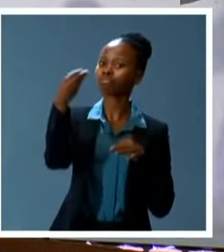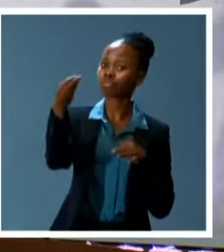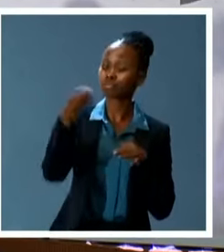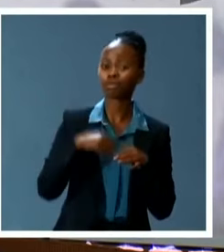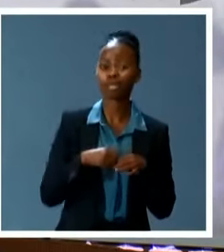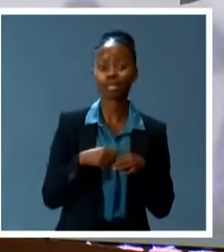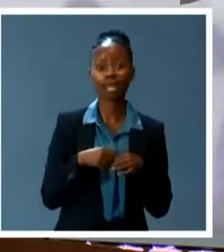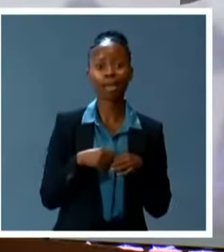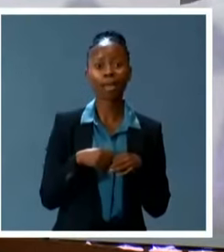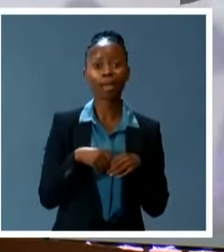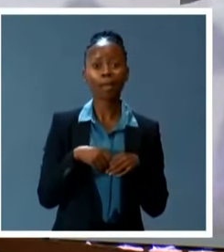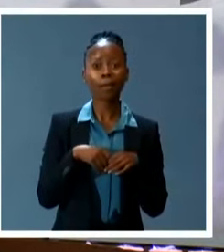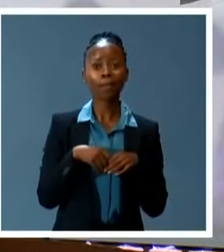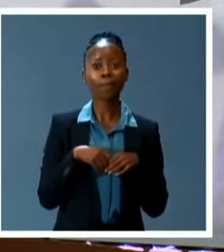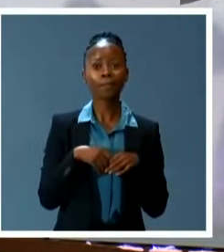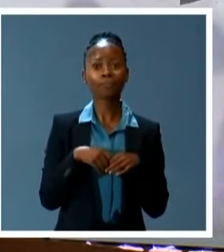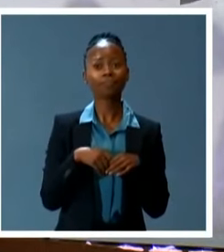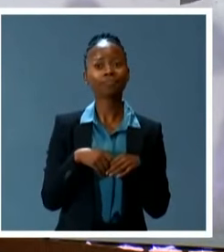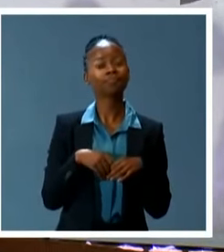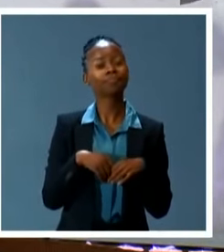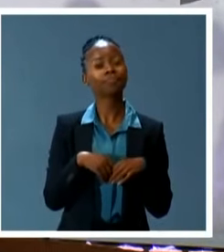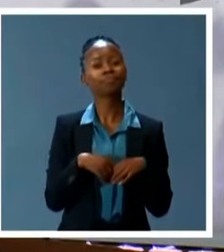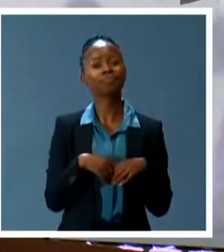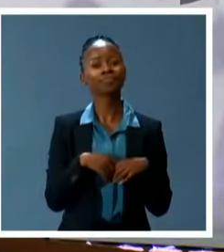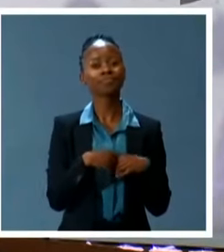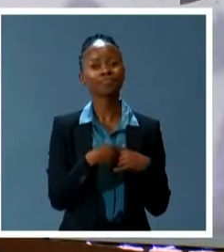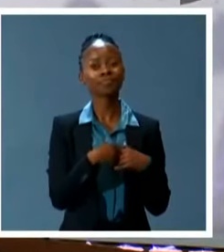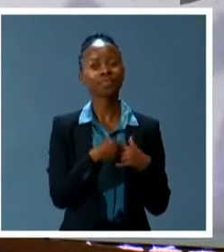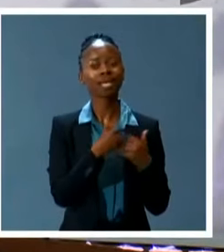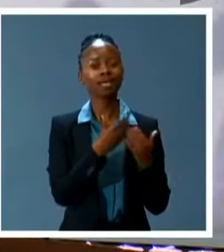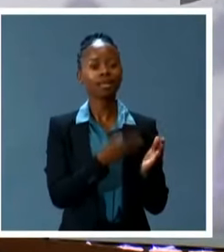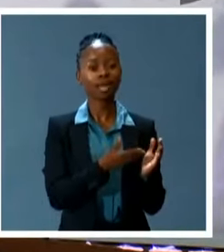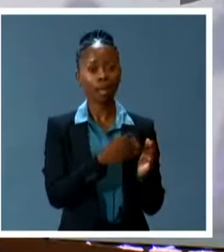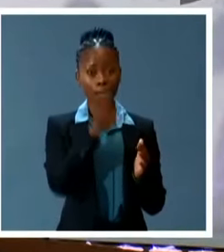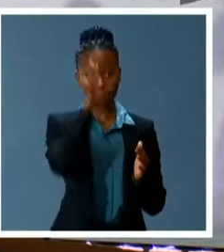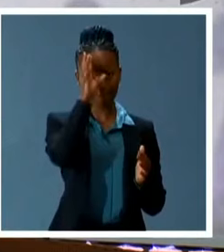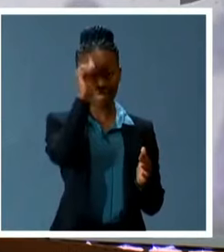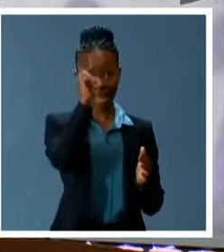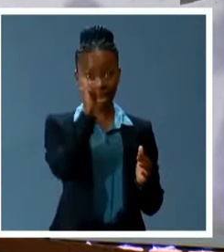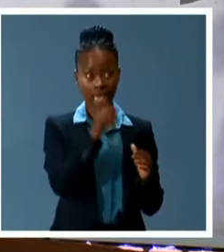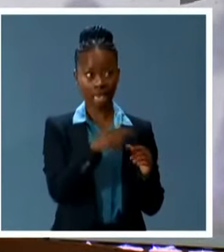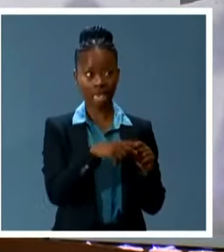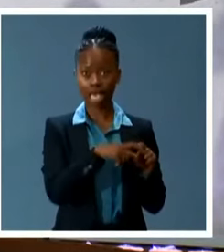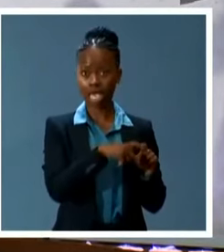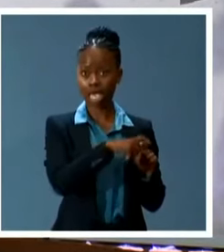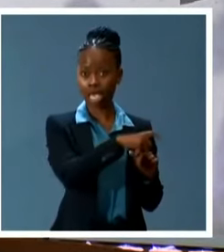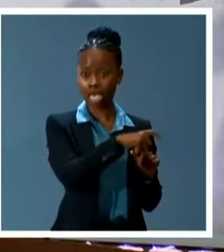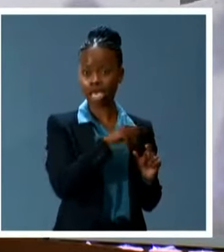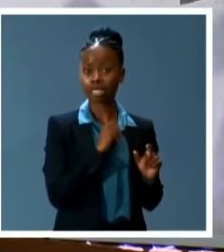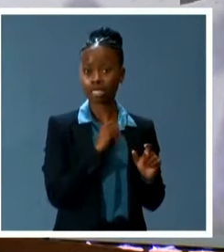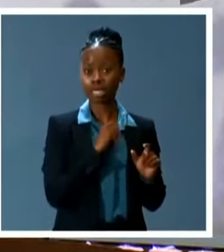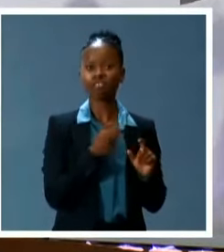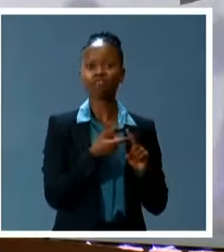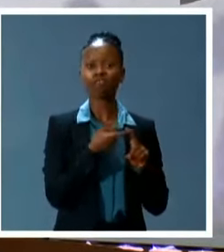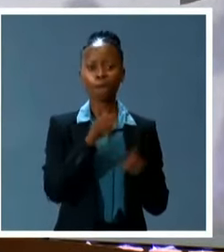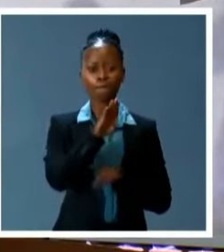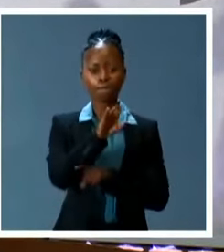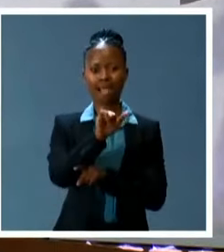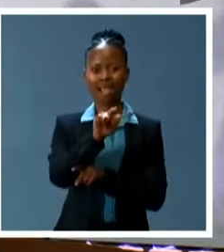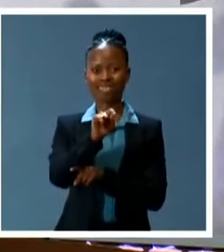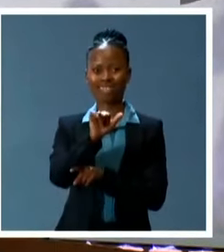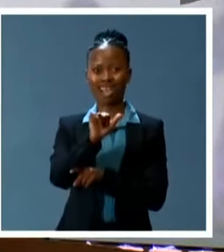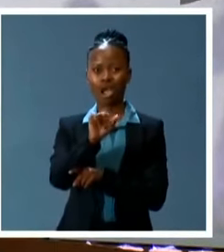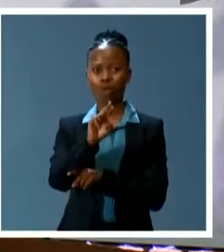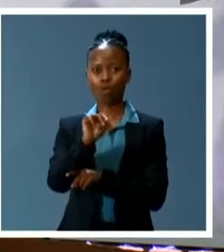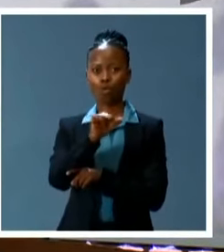this bust of Nelson Mandela. It comes from the Batawong legacy. And hopefully,